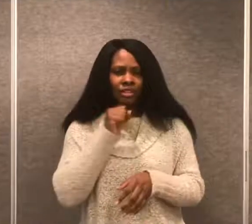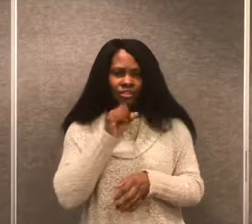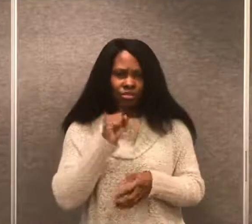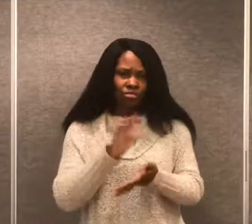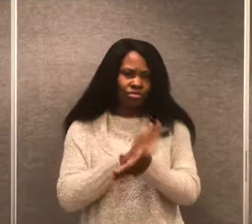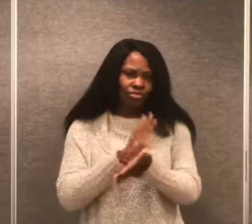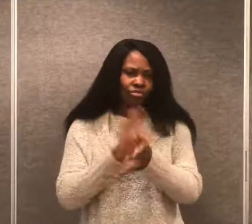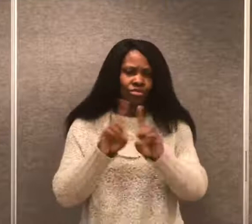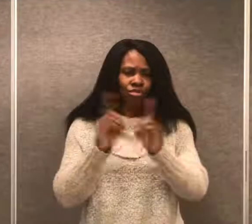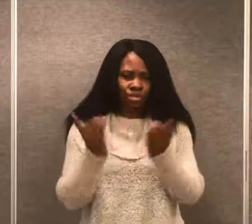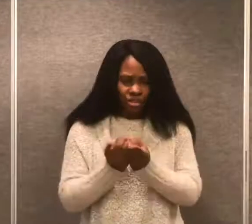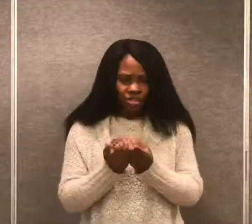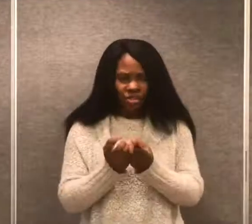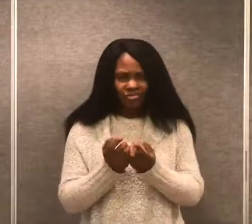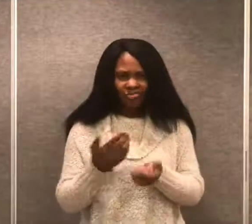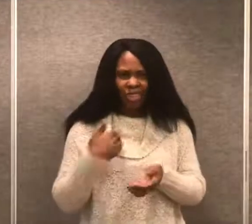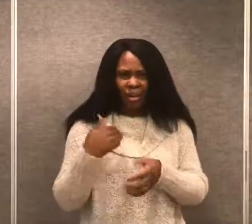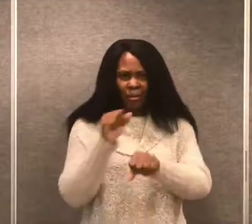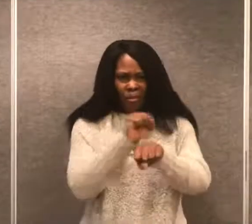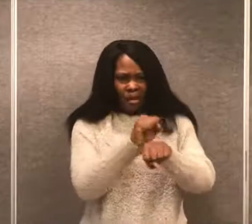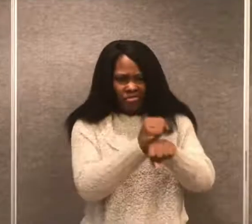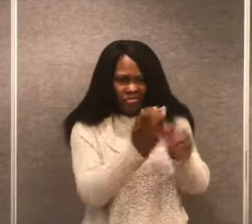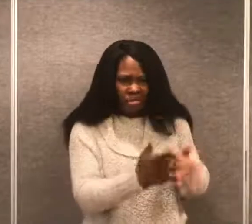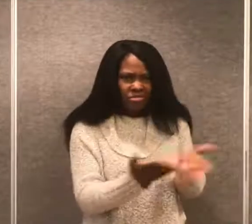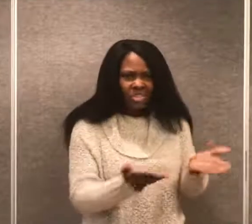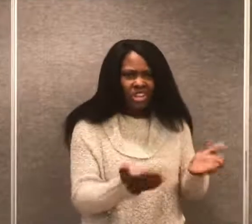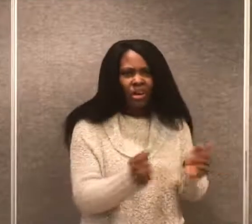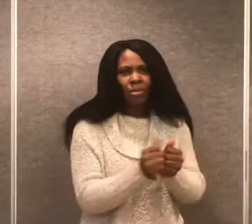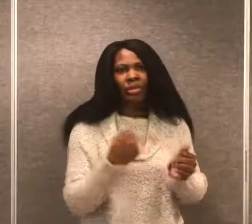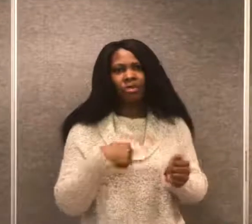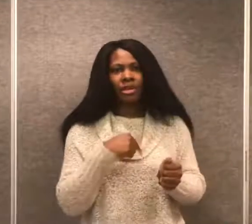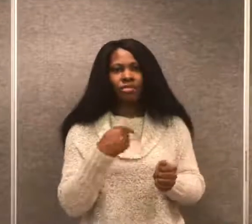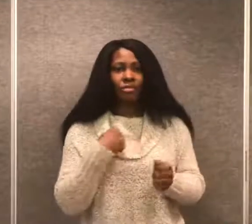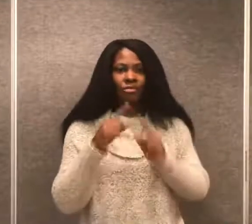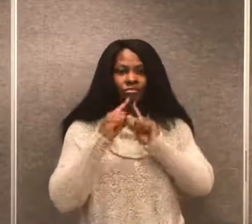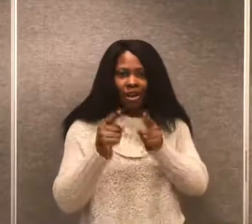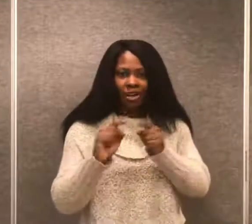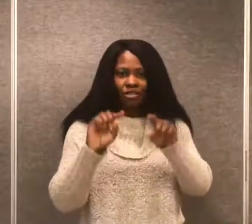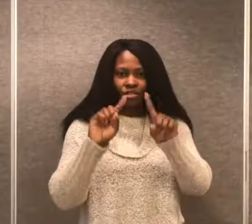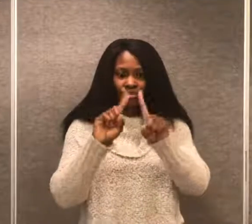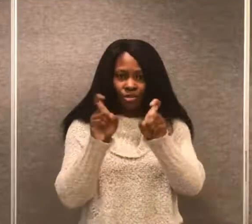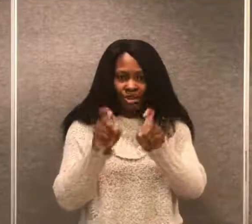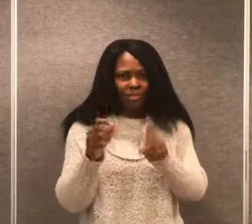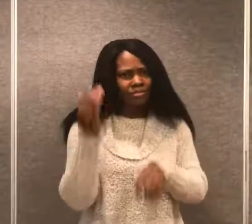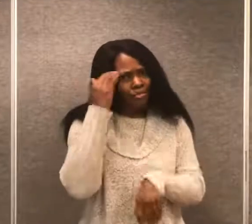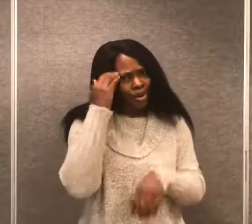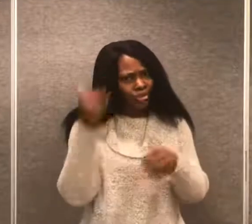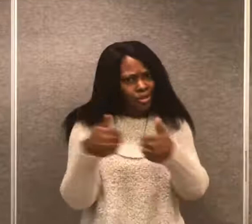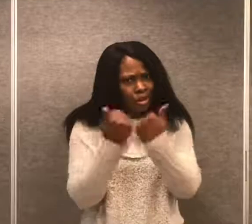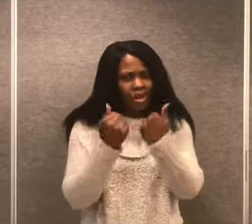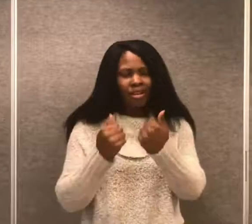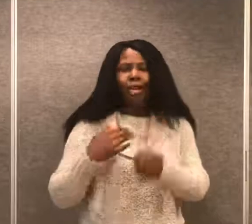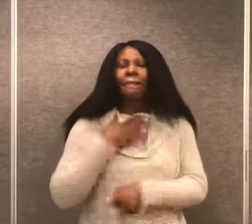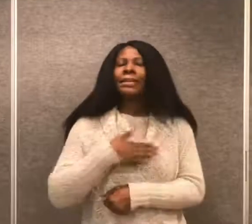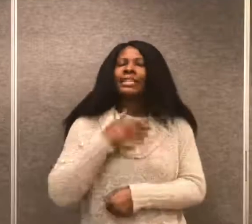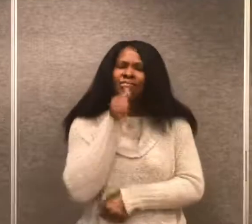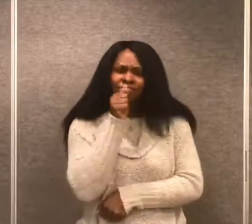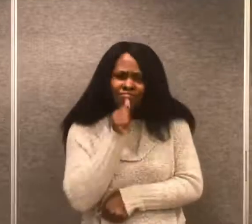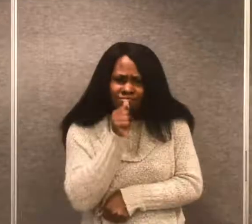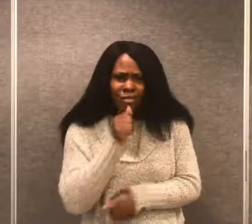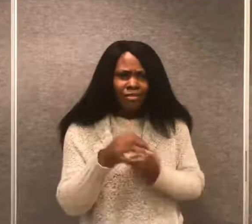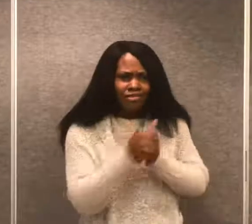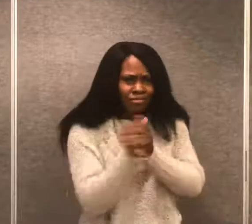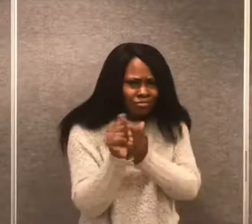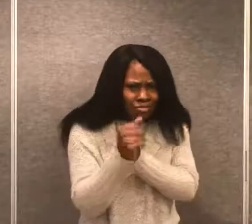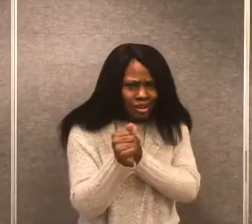colleagues here, Dr. Harvest and also Ms. Champagne, to take questions. And we know this is challenging, so please be patient with us. Please be flexible, and